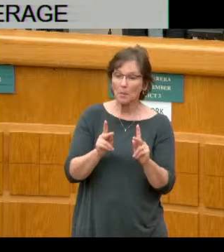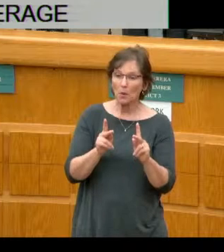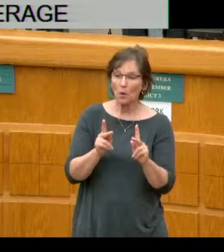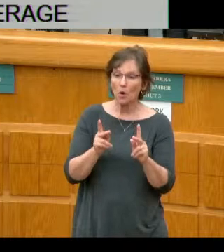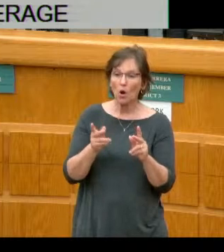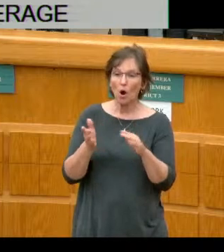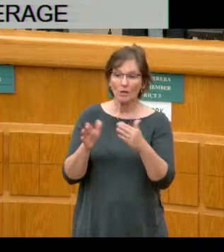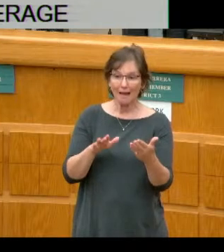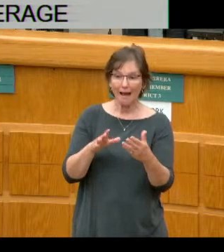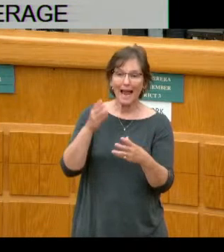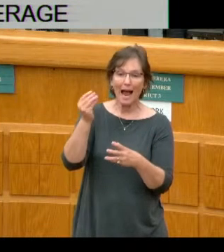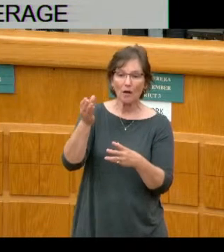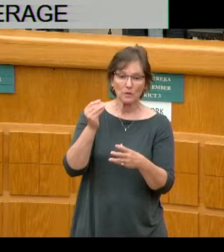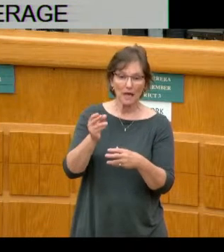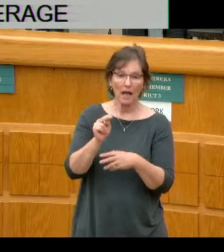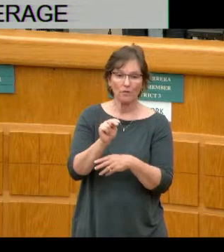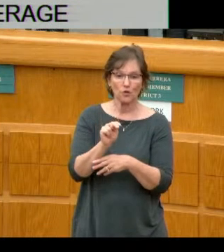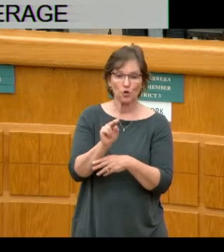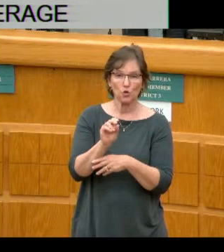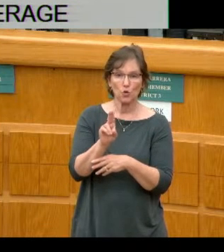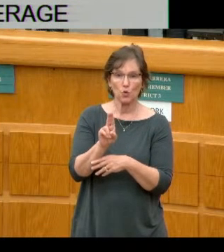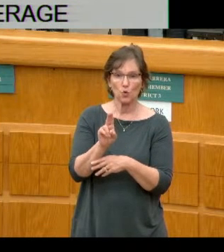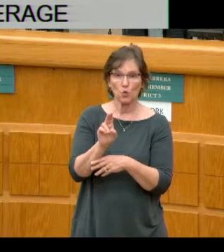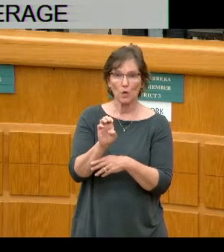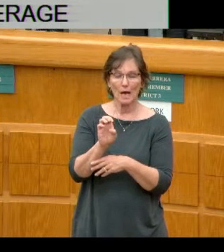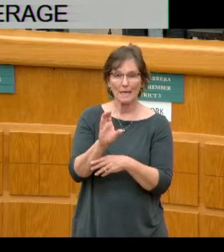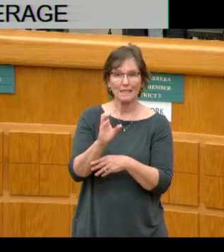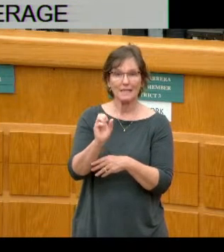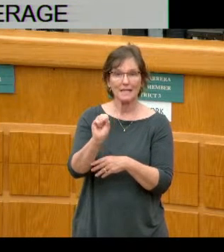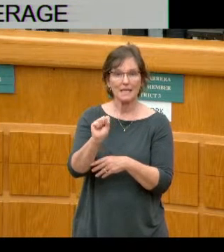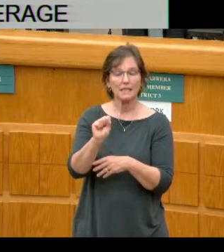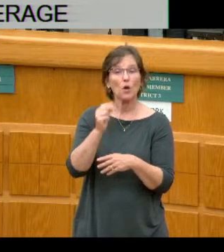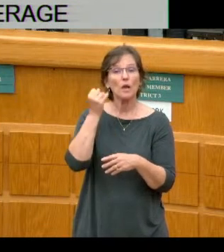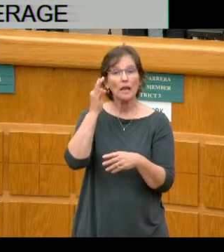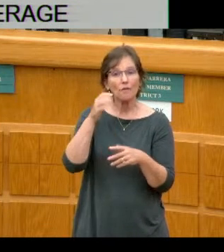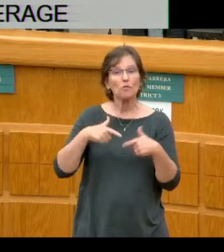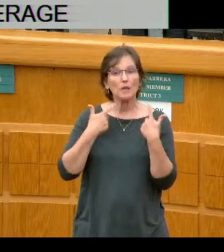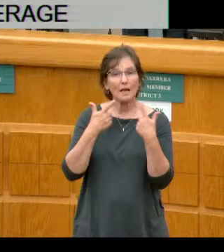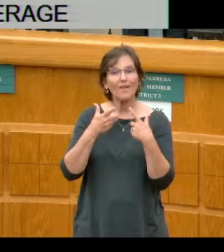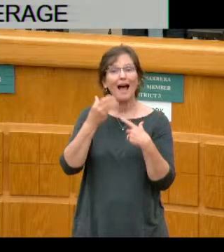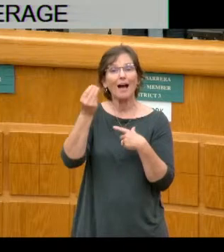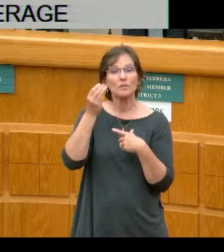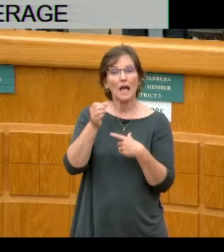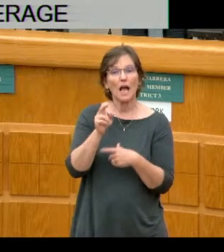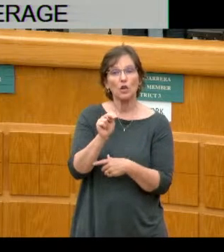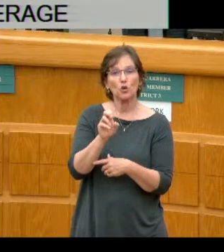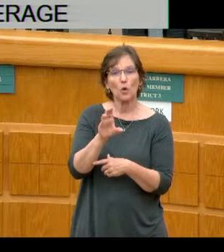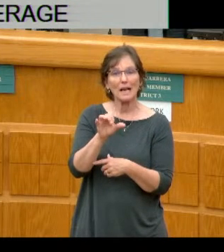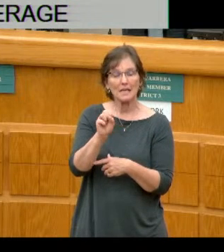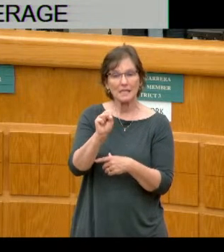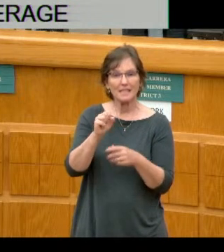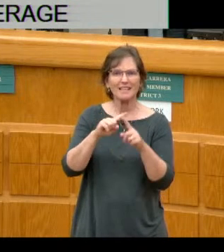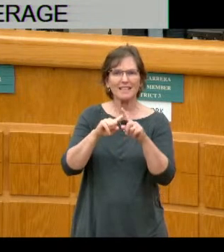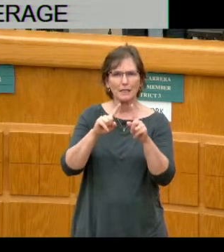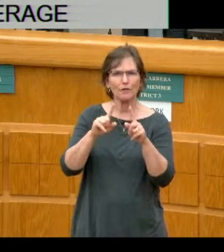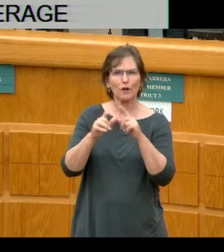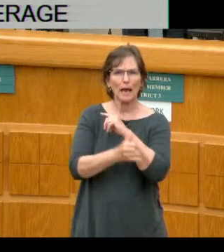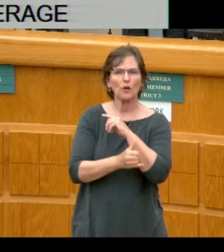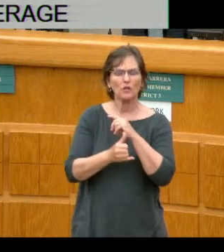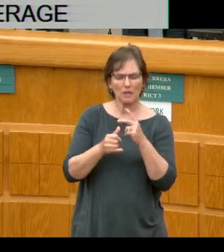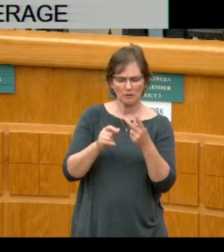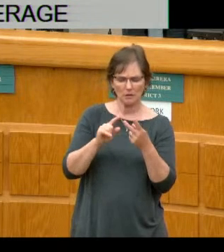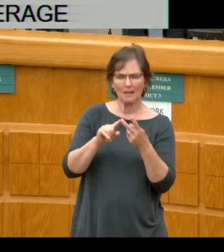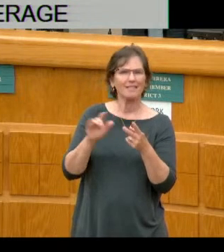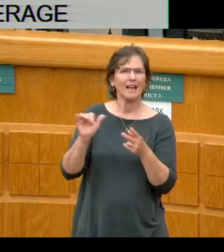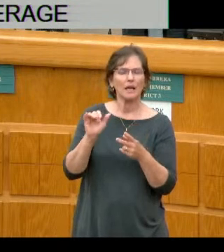fatalities per capita. And I thought I saw something in the data where you were more likely to die from COVID if you were outside a Nueces than